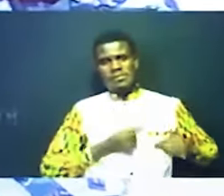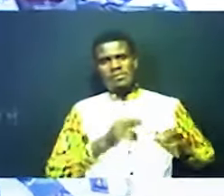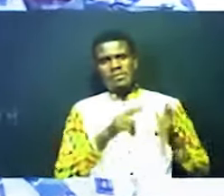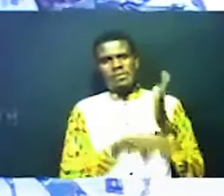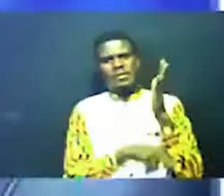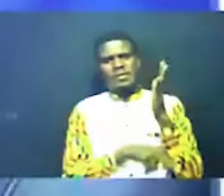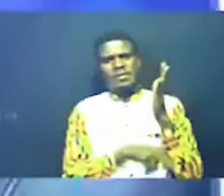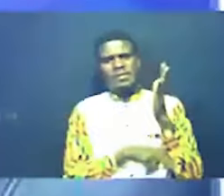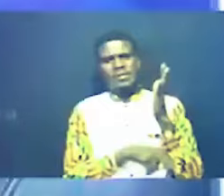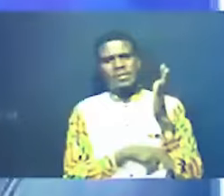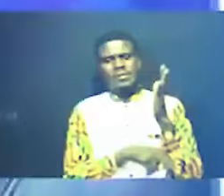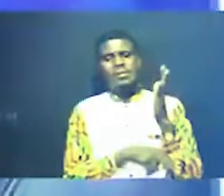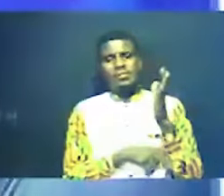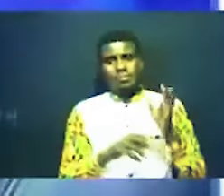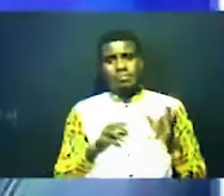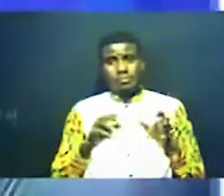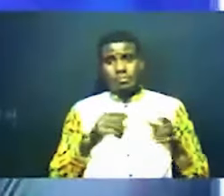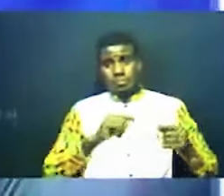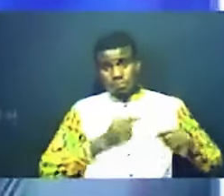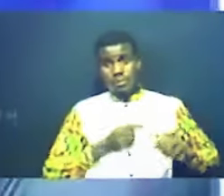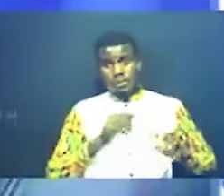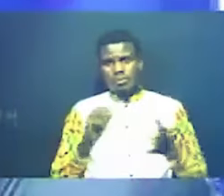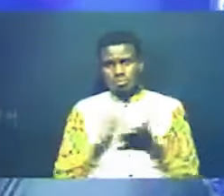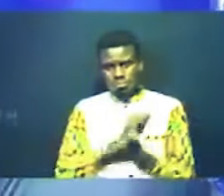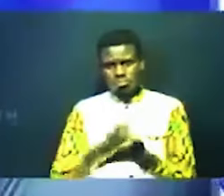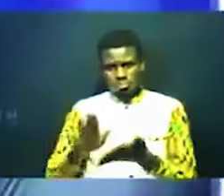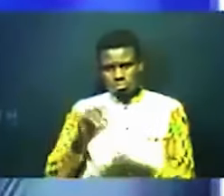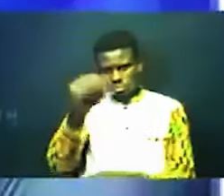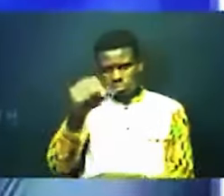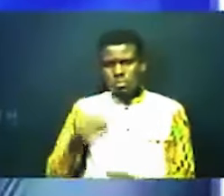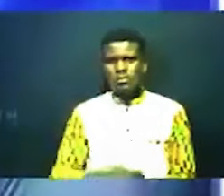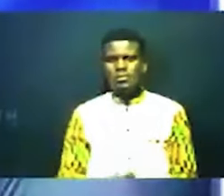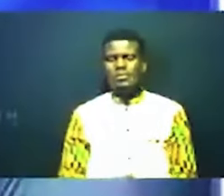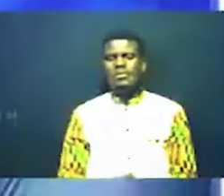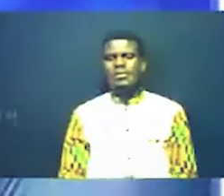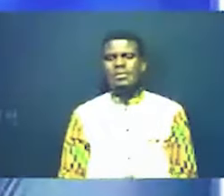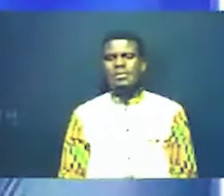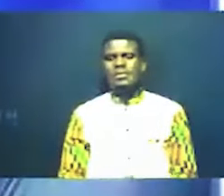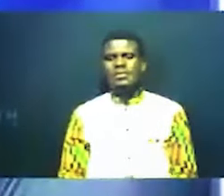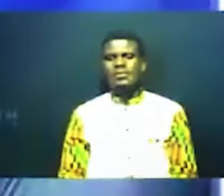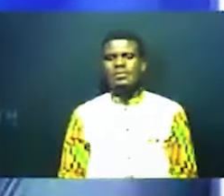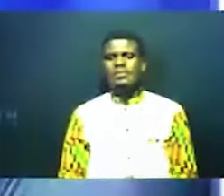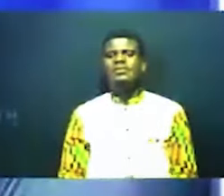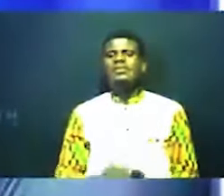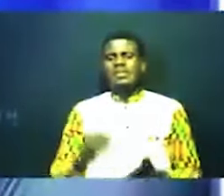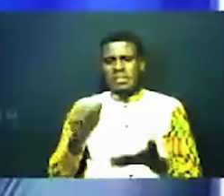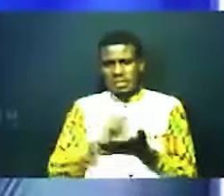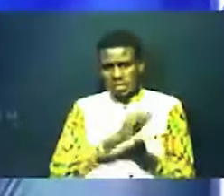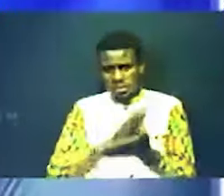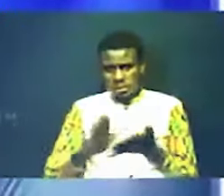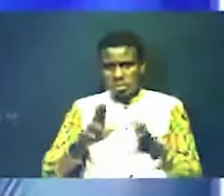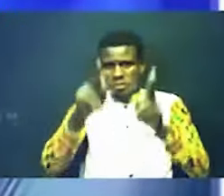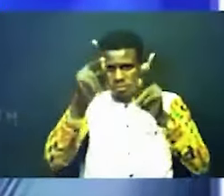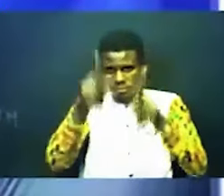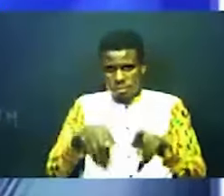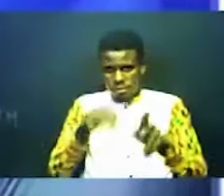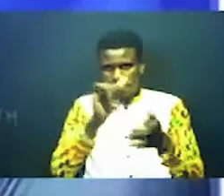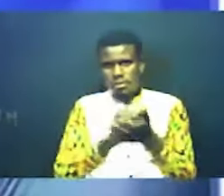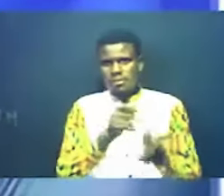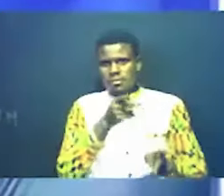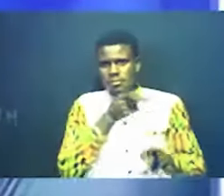bitterness. Bitterness destroys. It destroys, like we have said, the individual